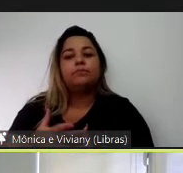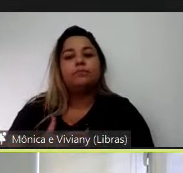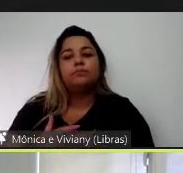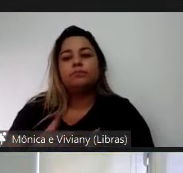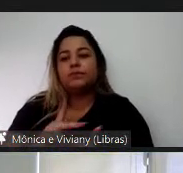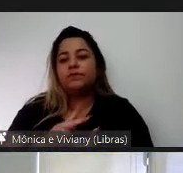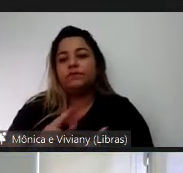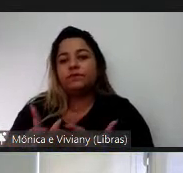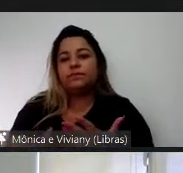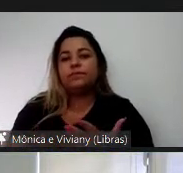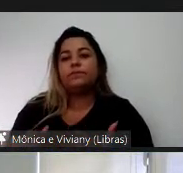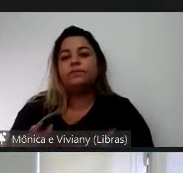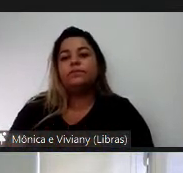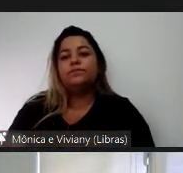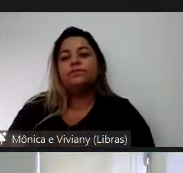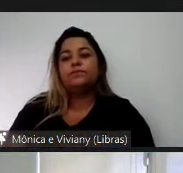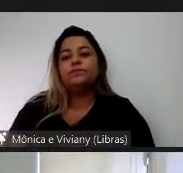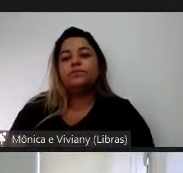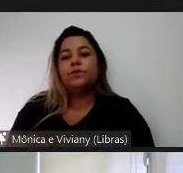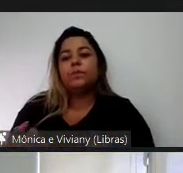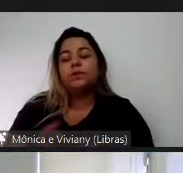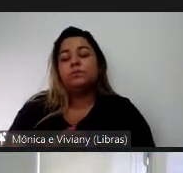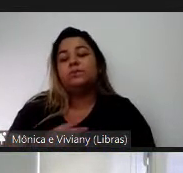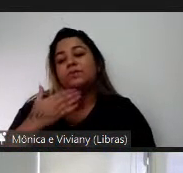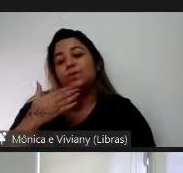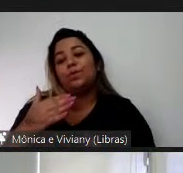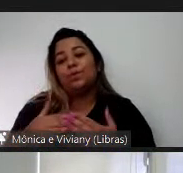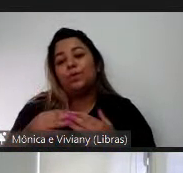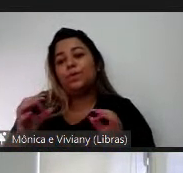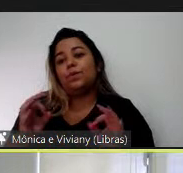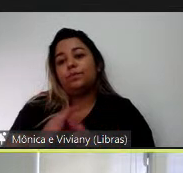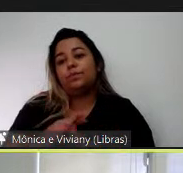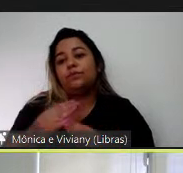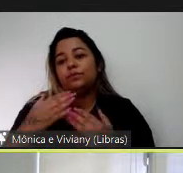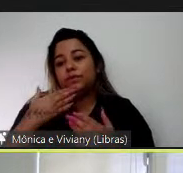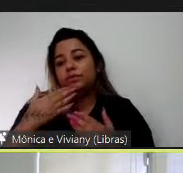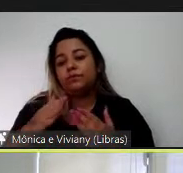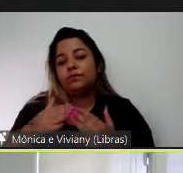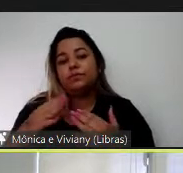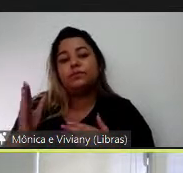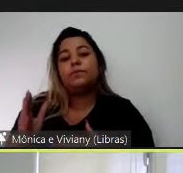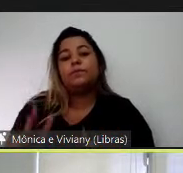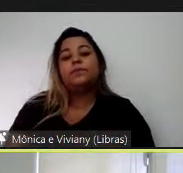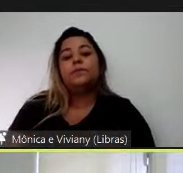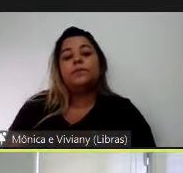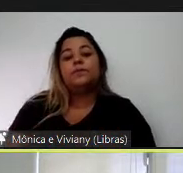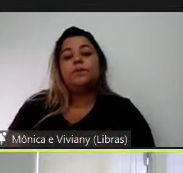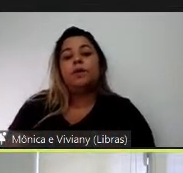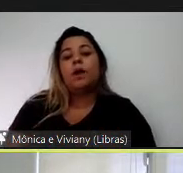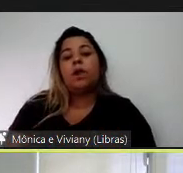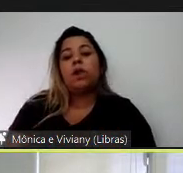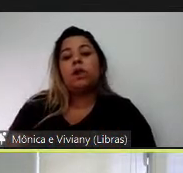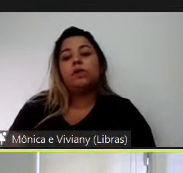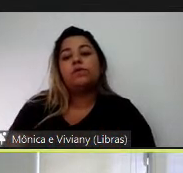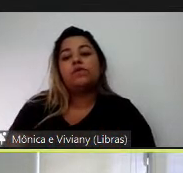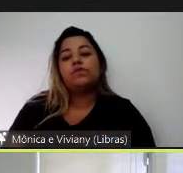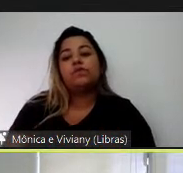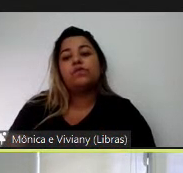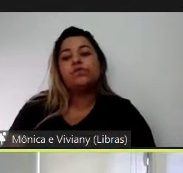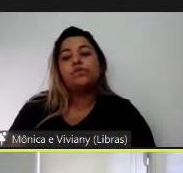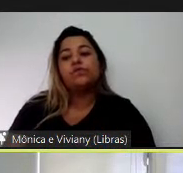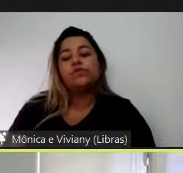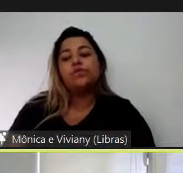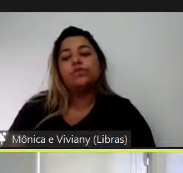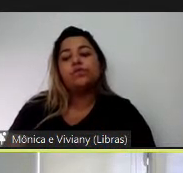coordinations of the Secretariat. Renata, please conclude. Now go for the next one